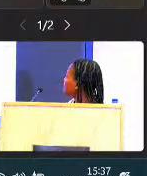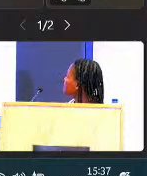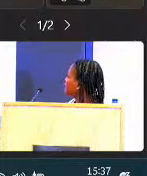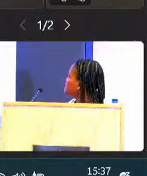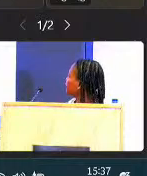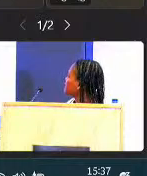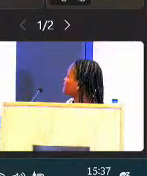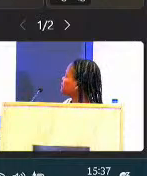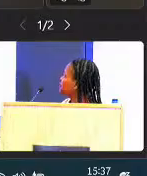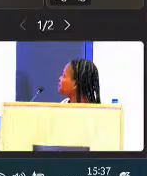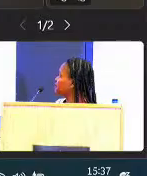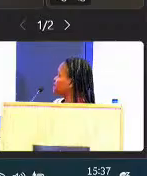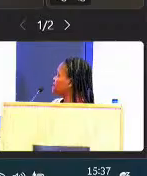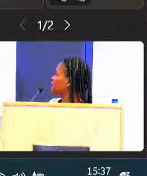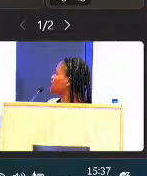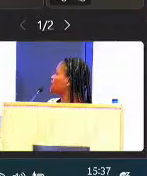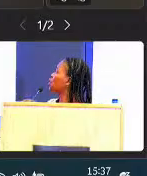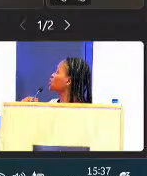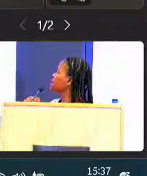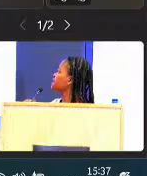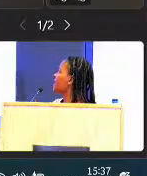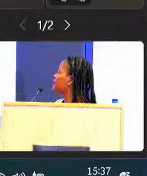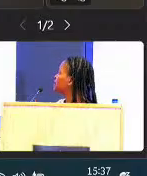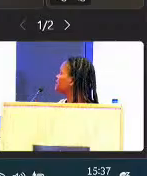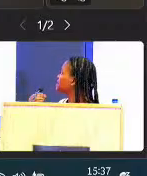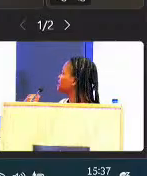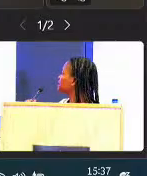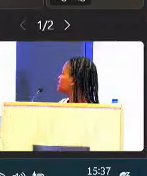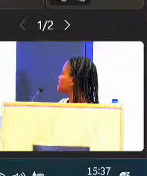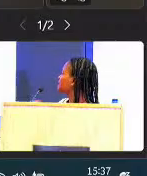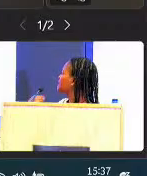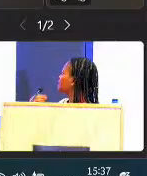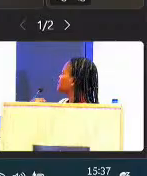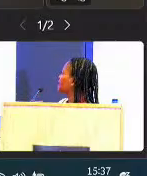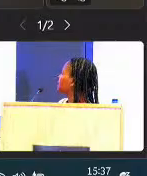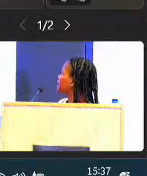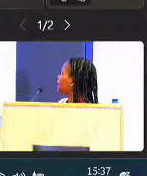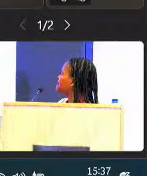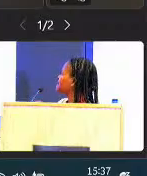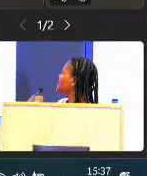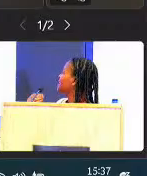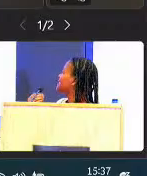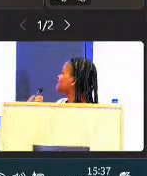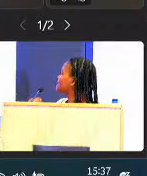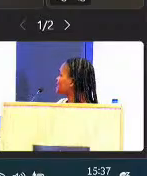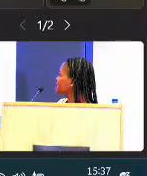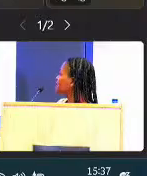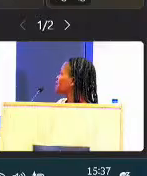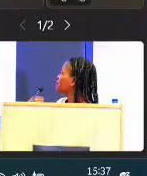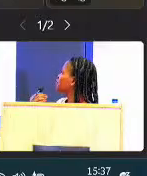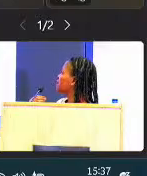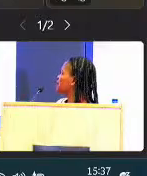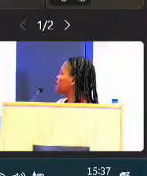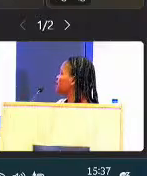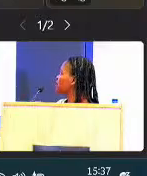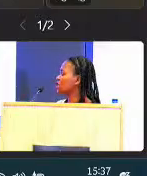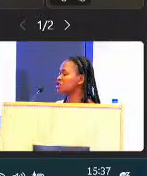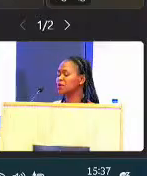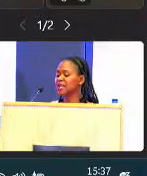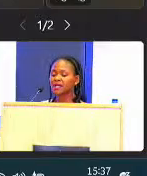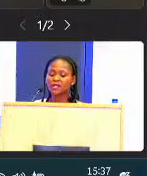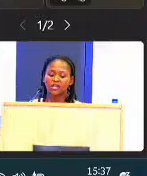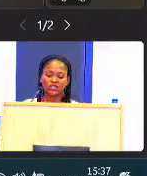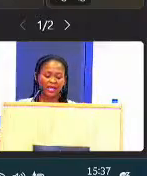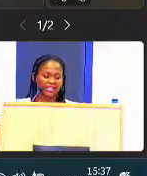It says that the feasibility study will also examine the safety concerns that may arise in the intersection between aviation and